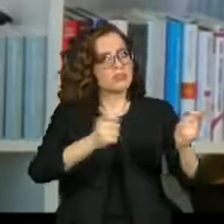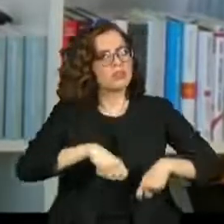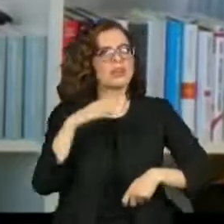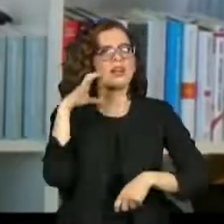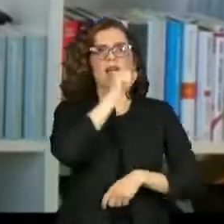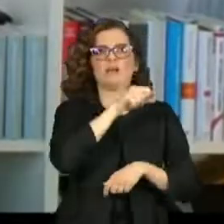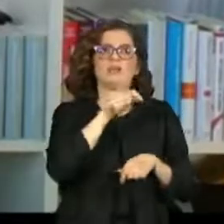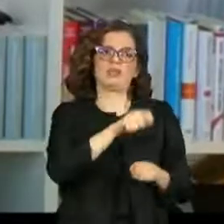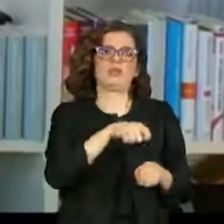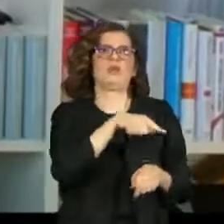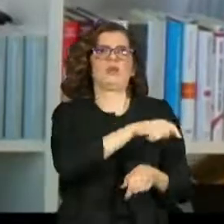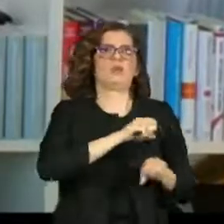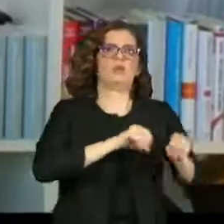best investments they could make.